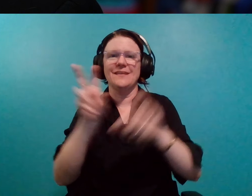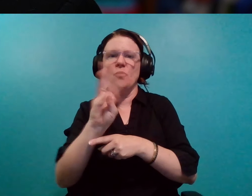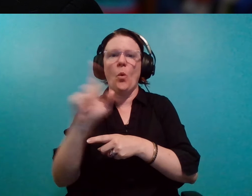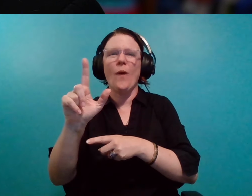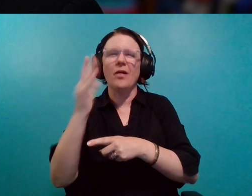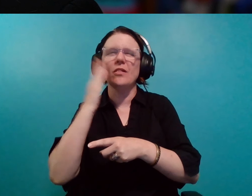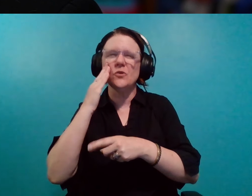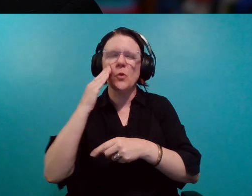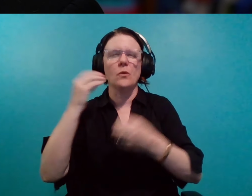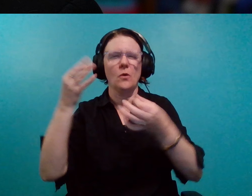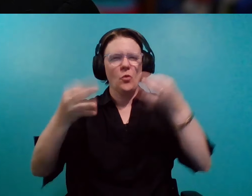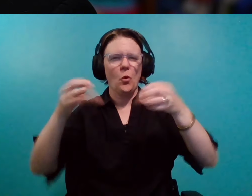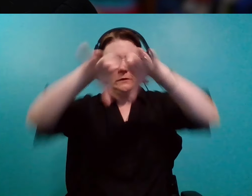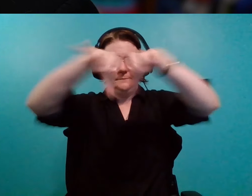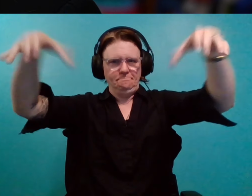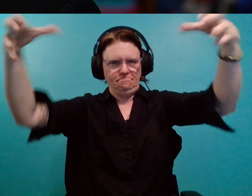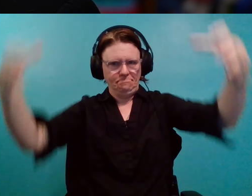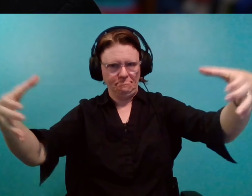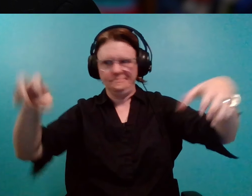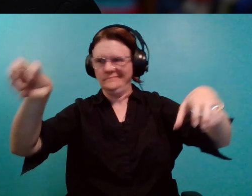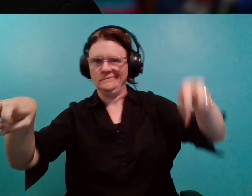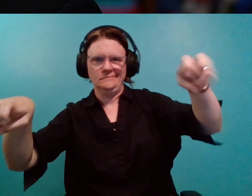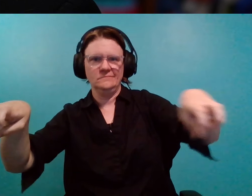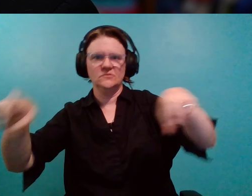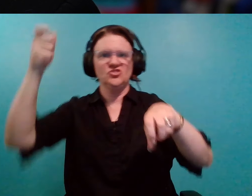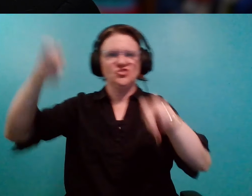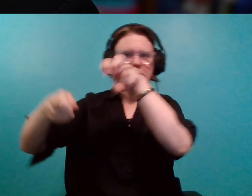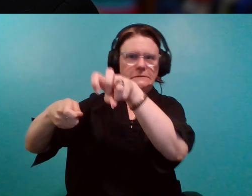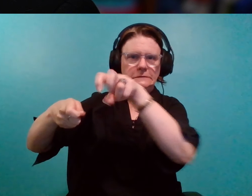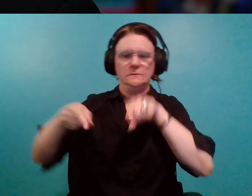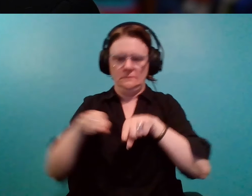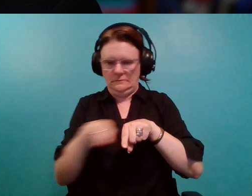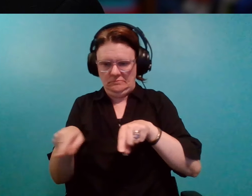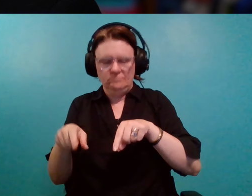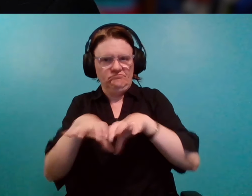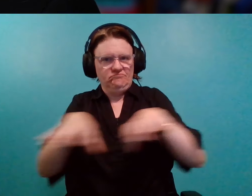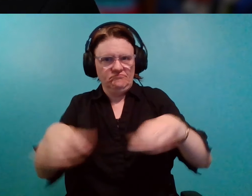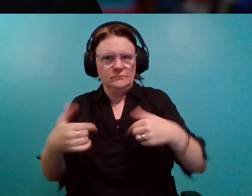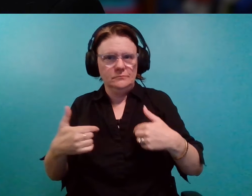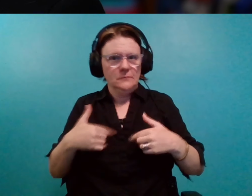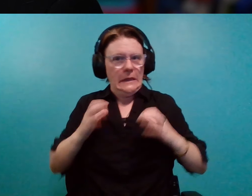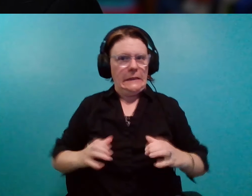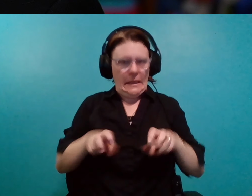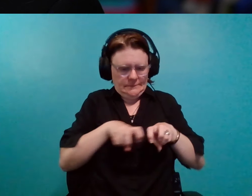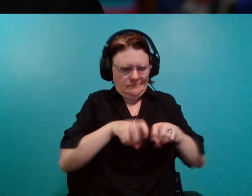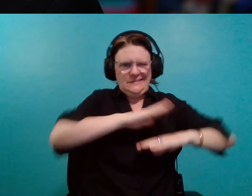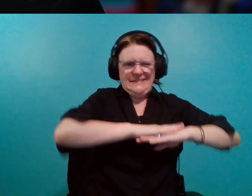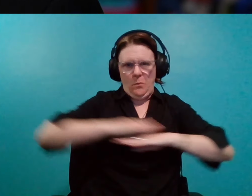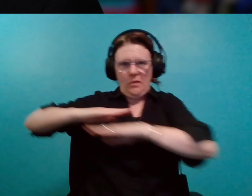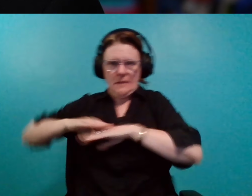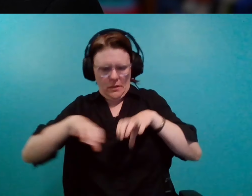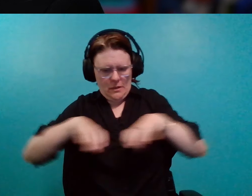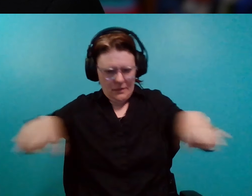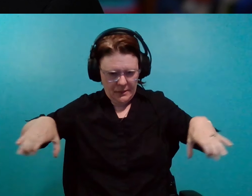well. It's where the other attorneys sit, and it's where the judge sits. The clients are usually